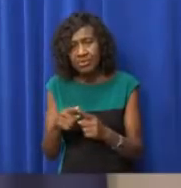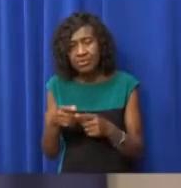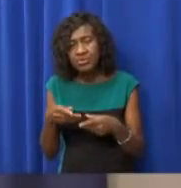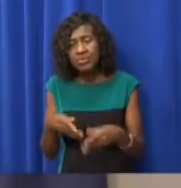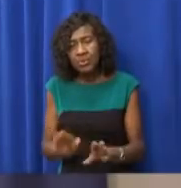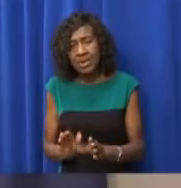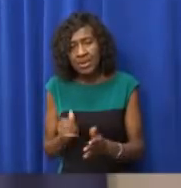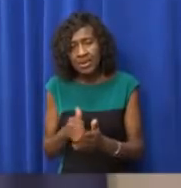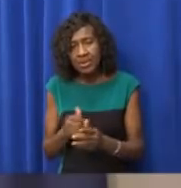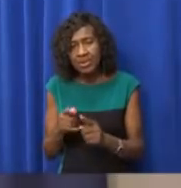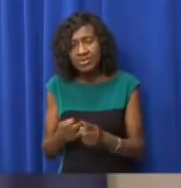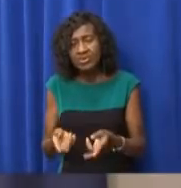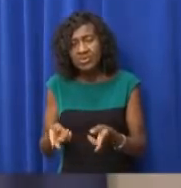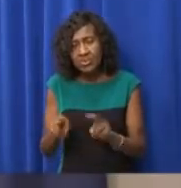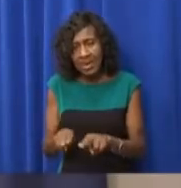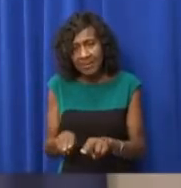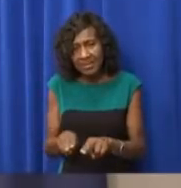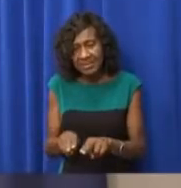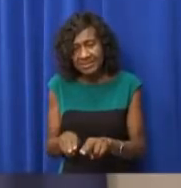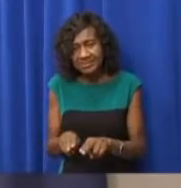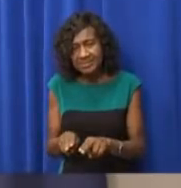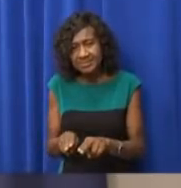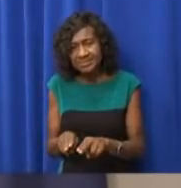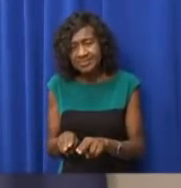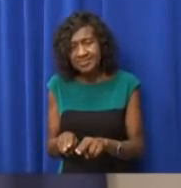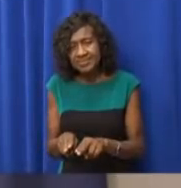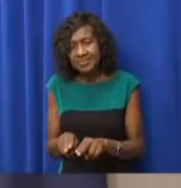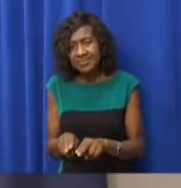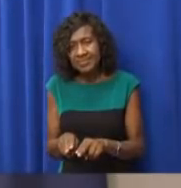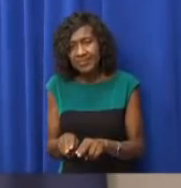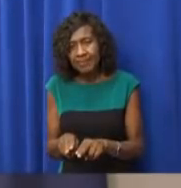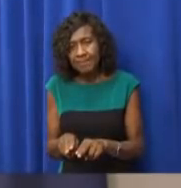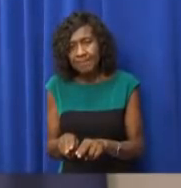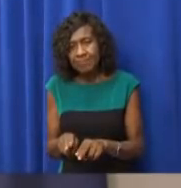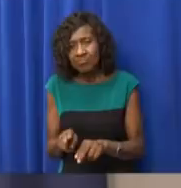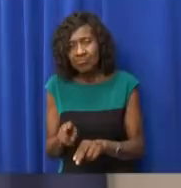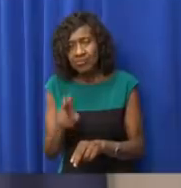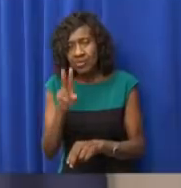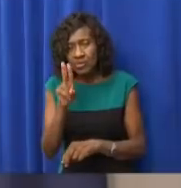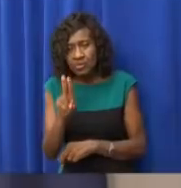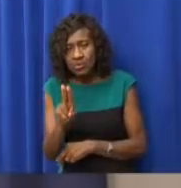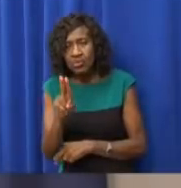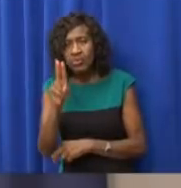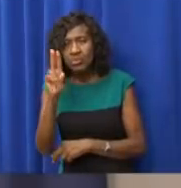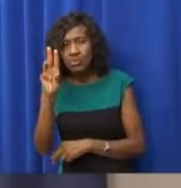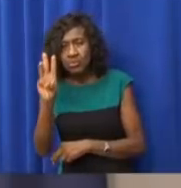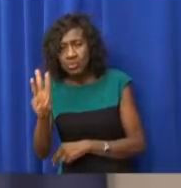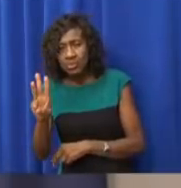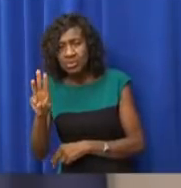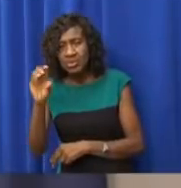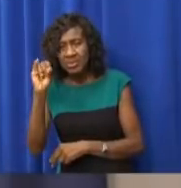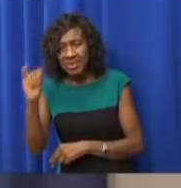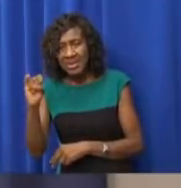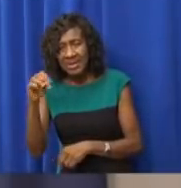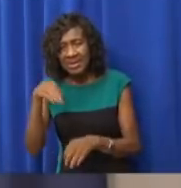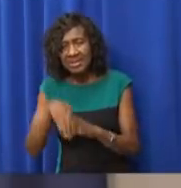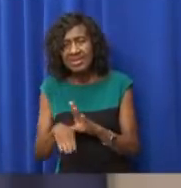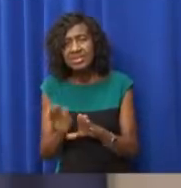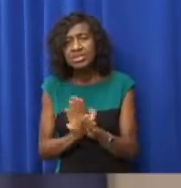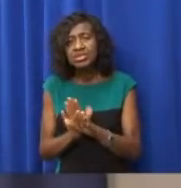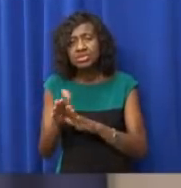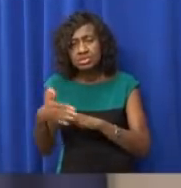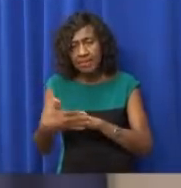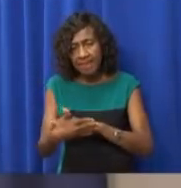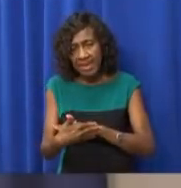And not only the University of West Indies in Jamaica,